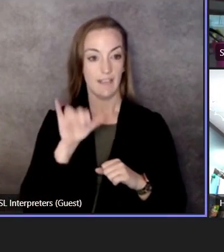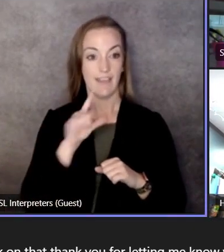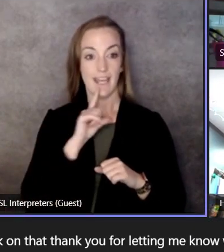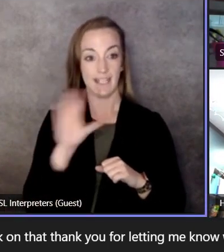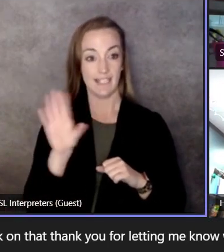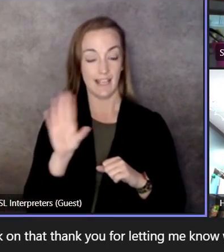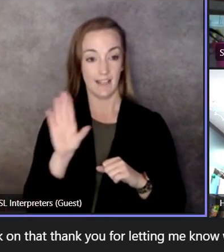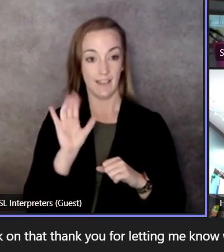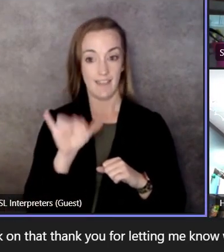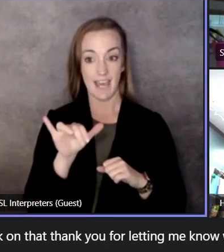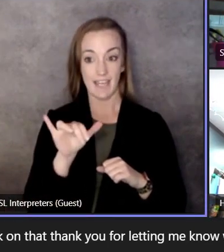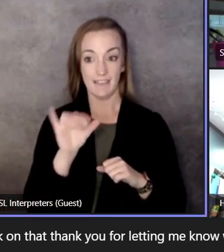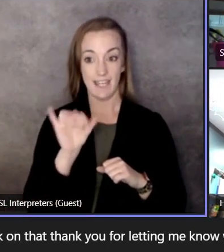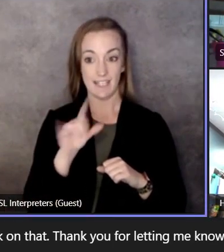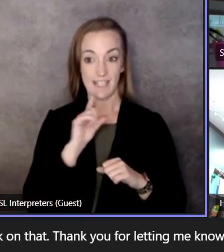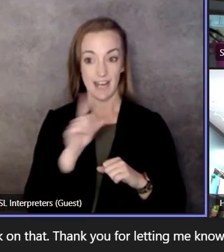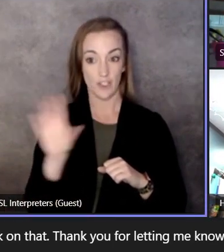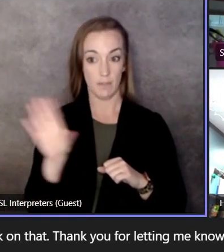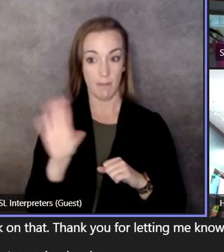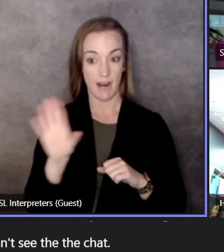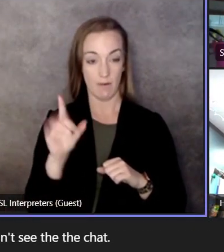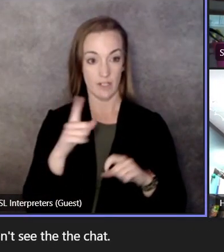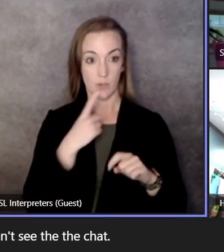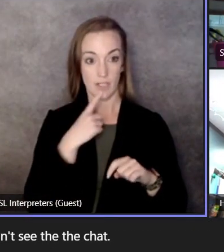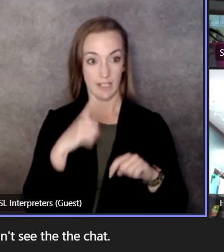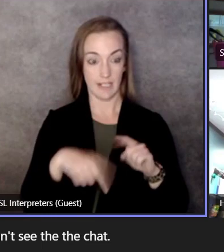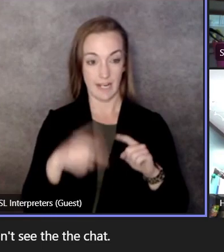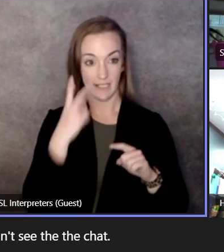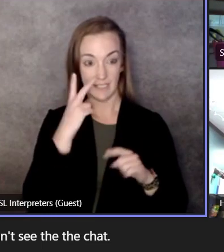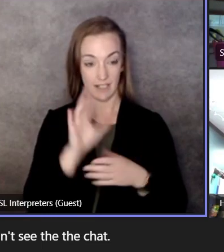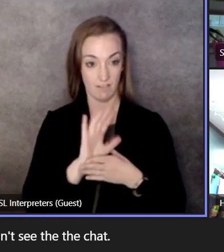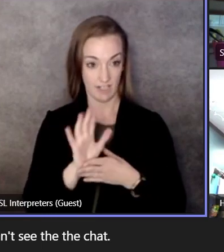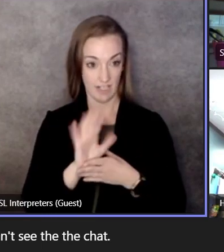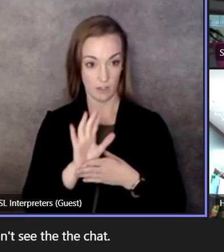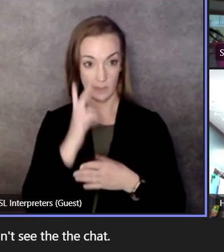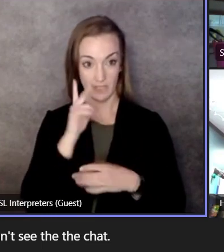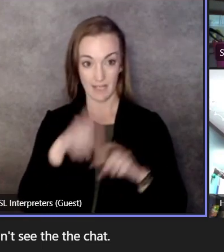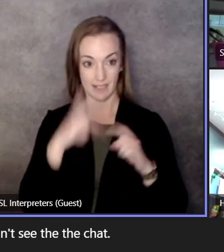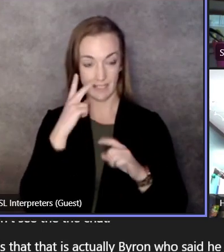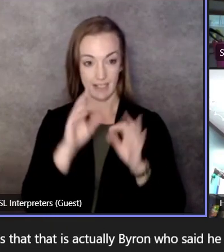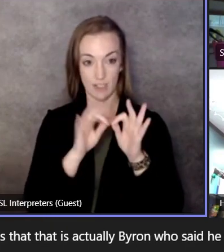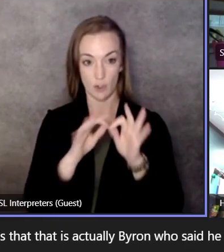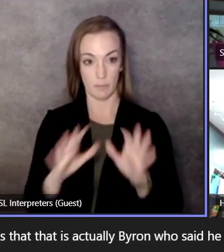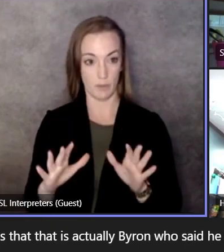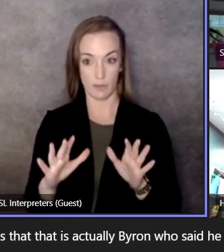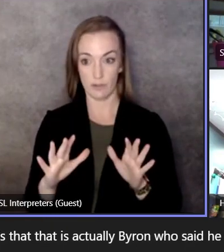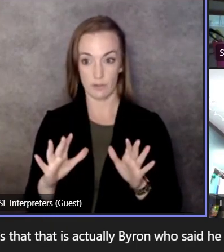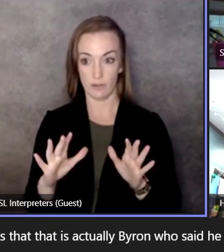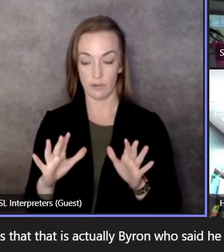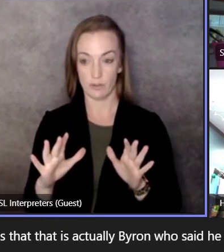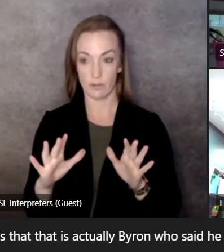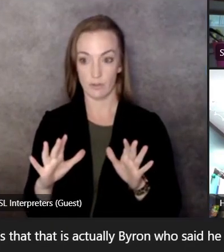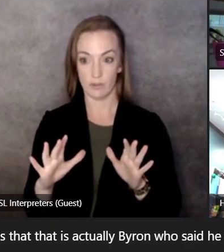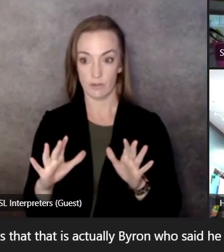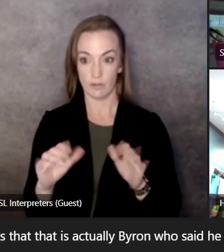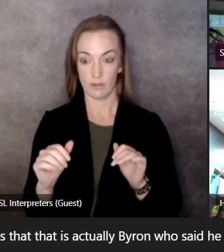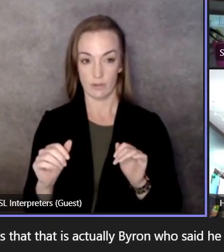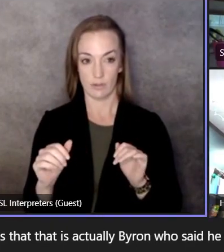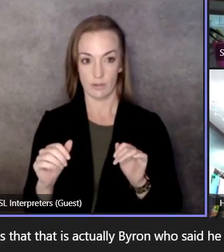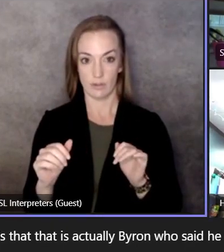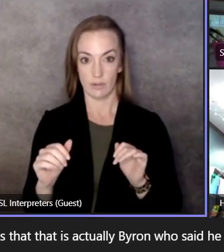chat. That is actually Byron who said he can't see the video, so he can't see the interpreters. Oh,